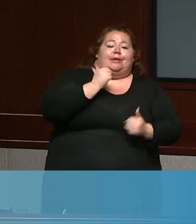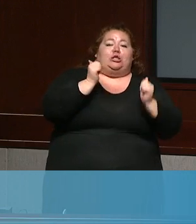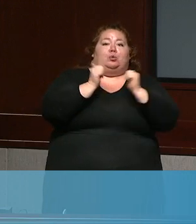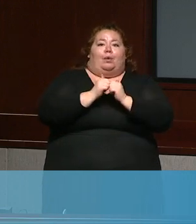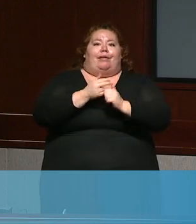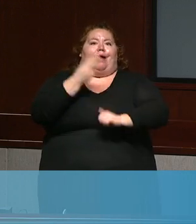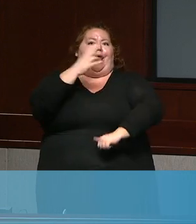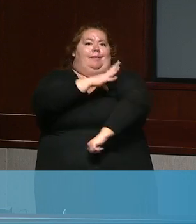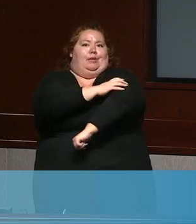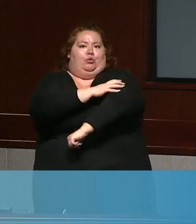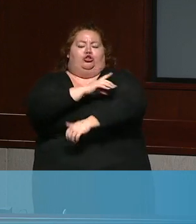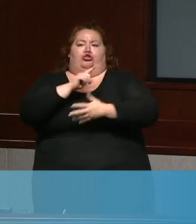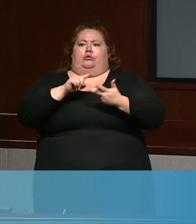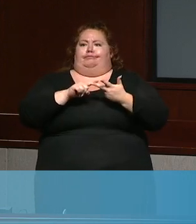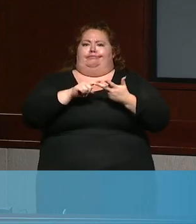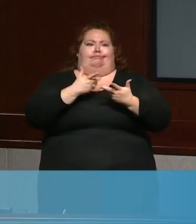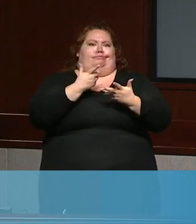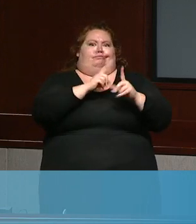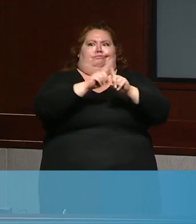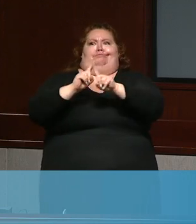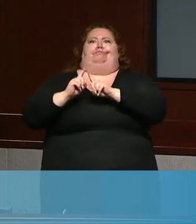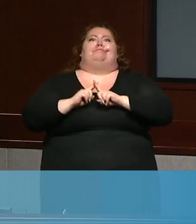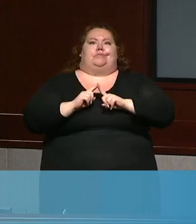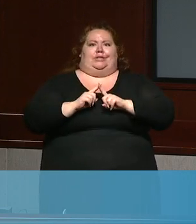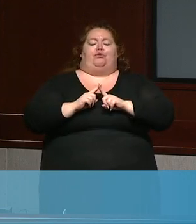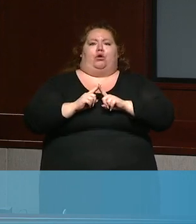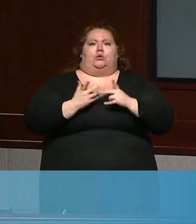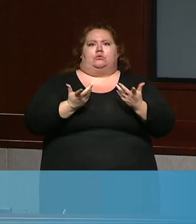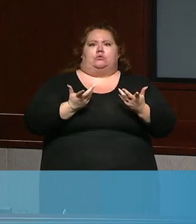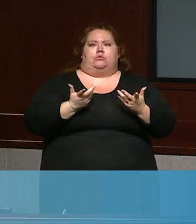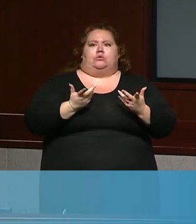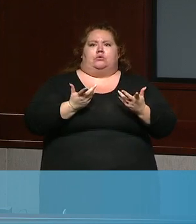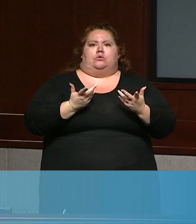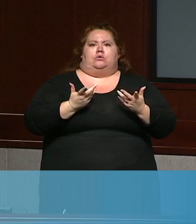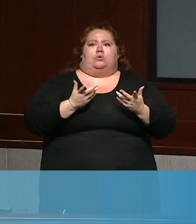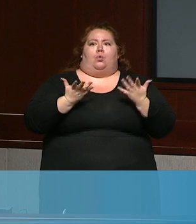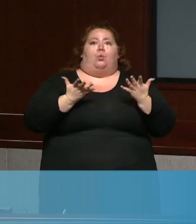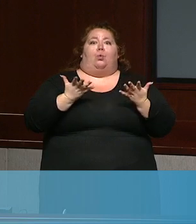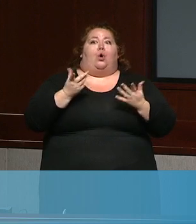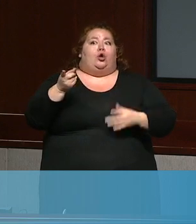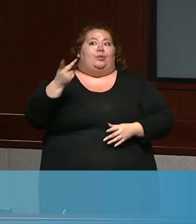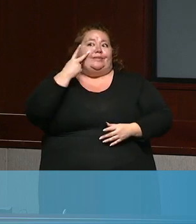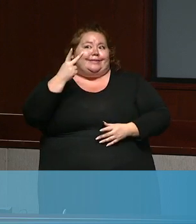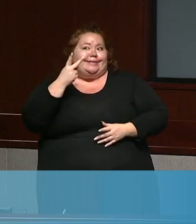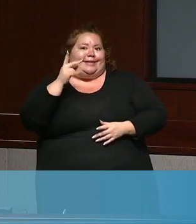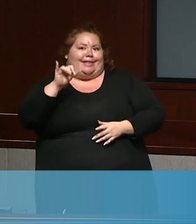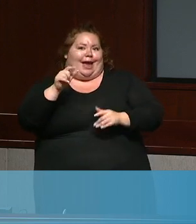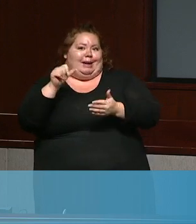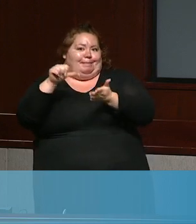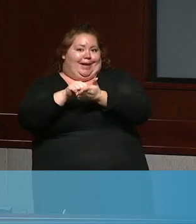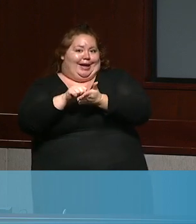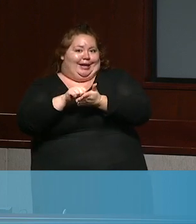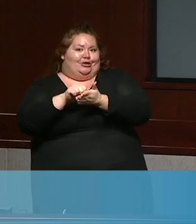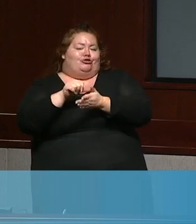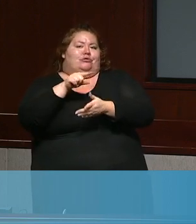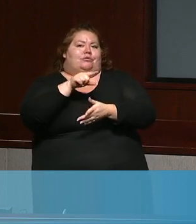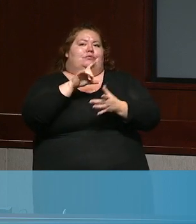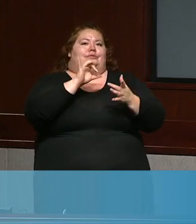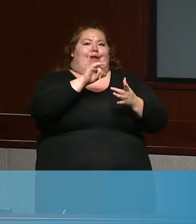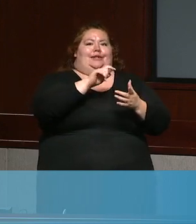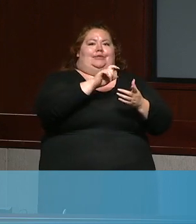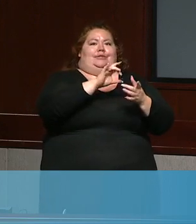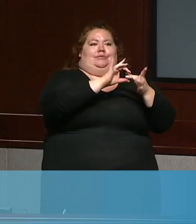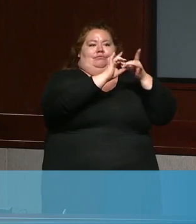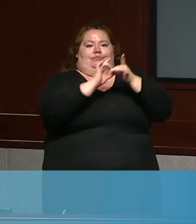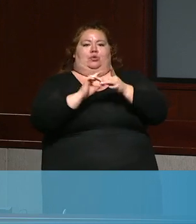have several of those underlying conditions. So what you see on that specific page is specific to the number, to